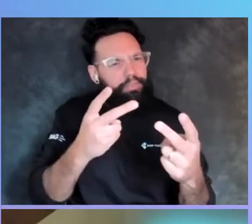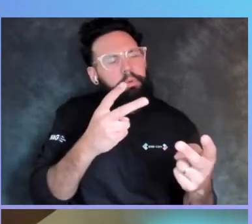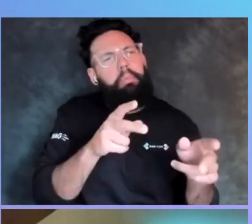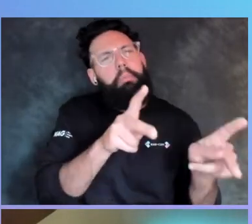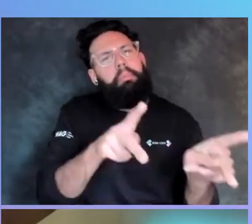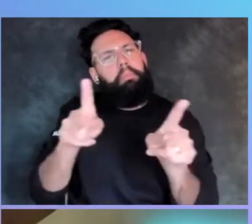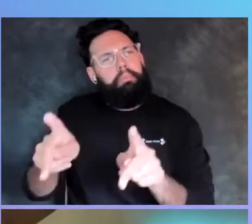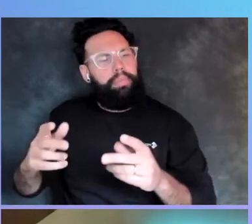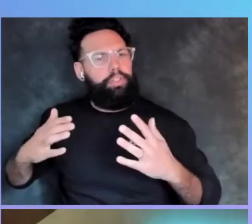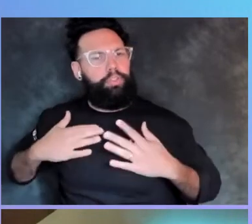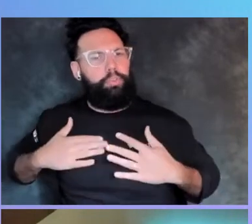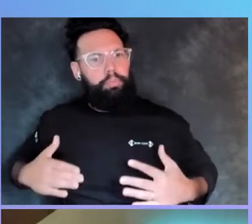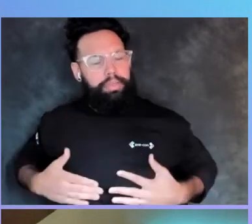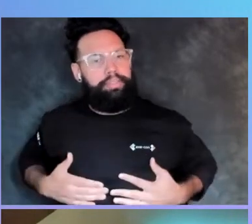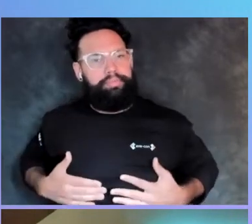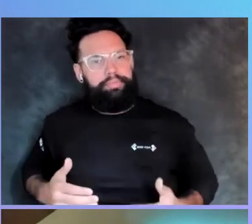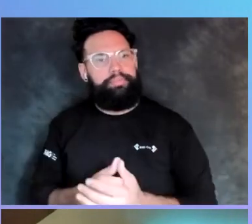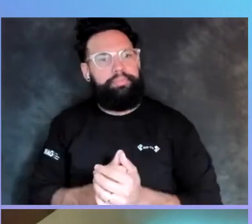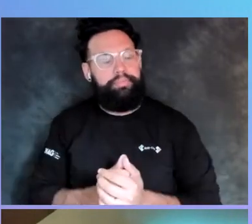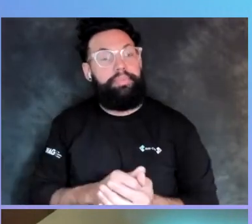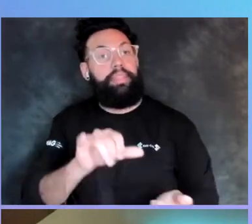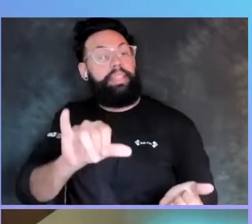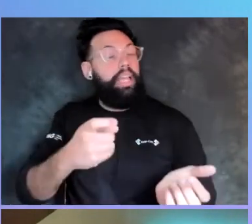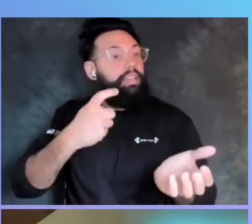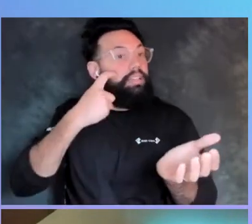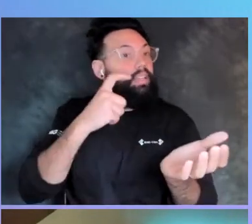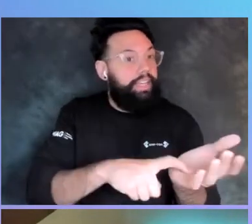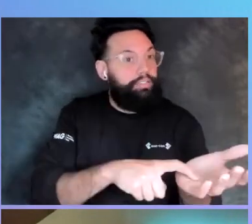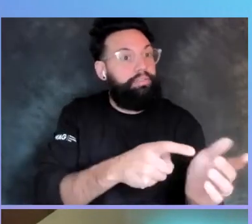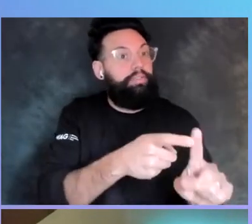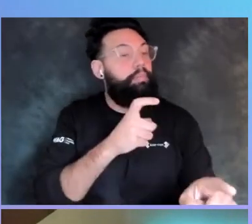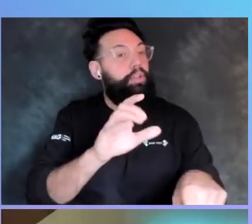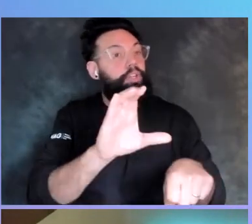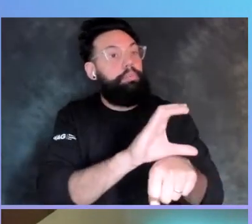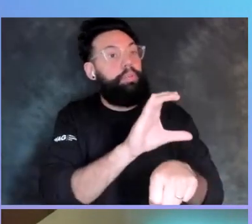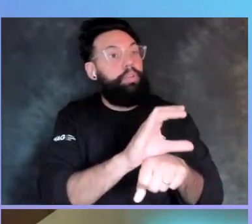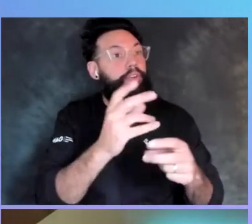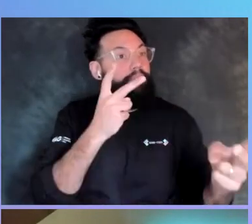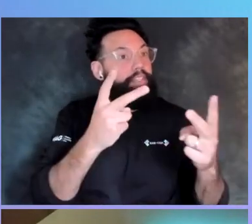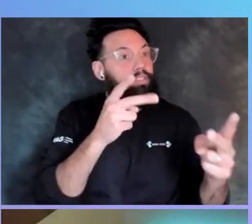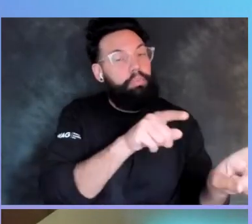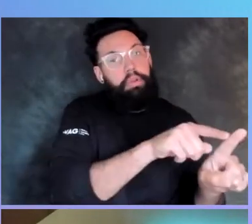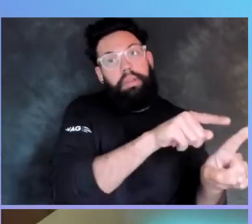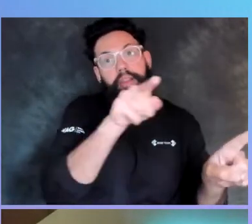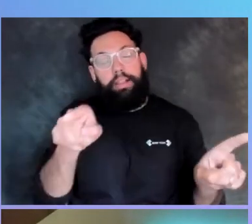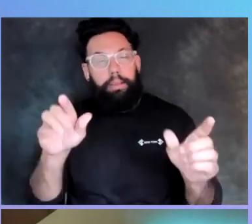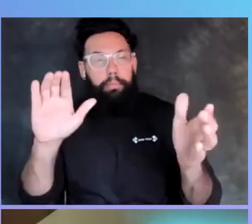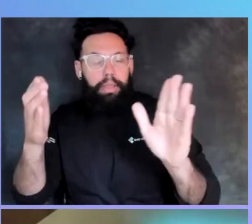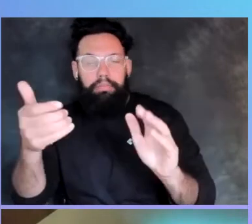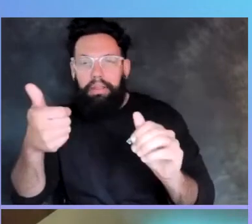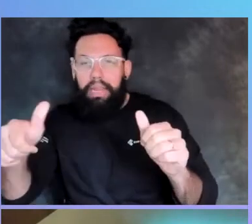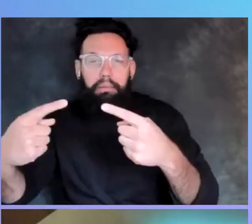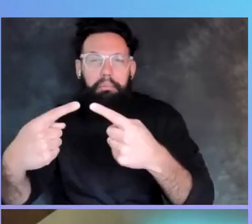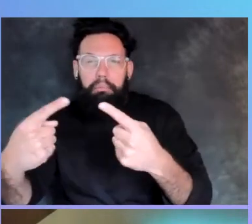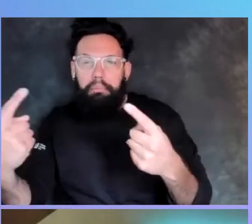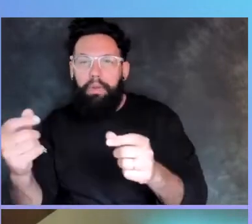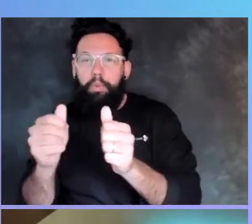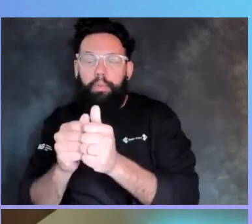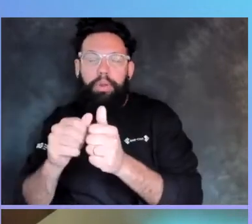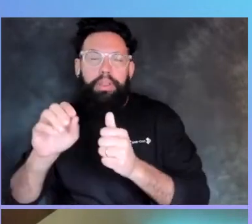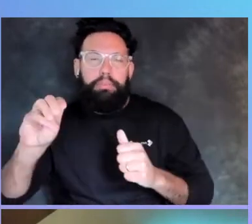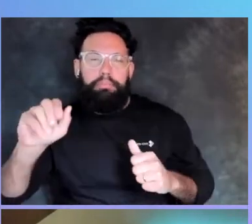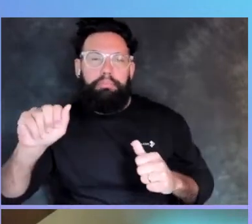take these detections from our computer vision system and compare them for discrepancies in the markup. This system is powered by a